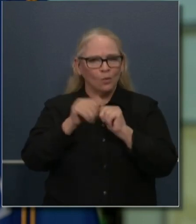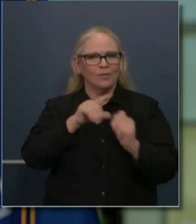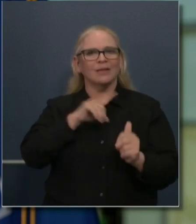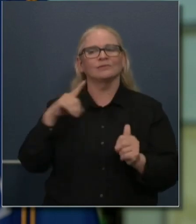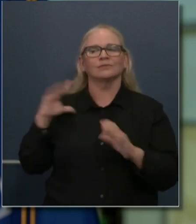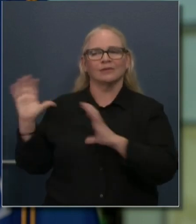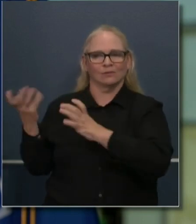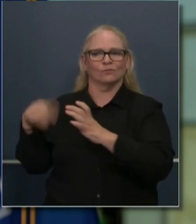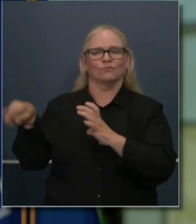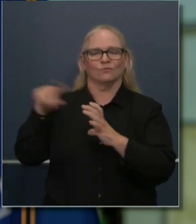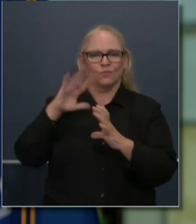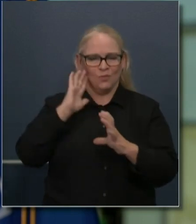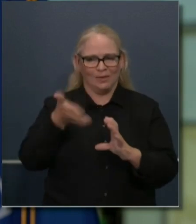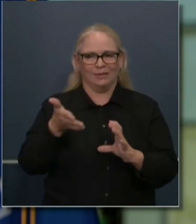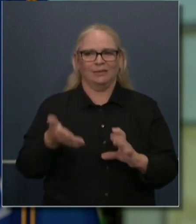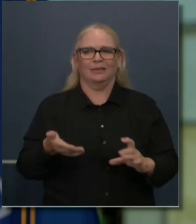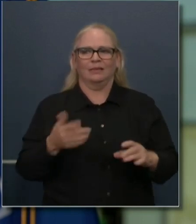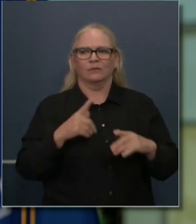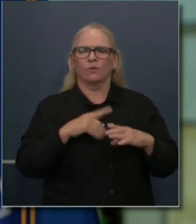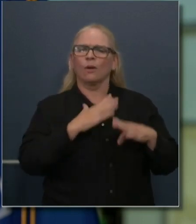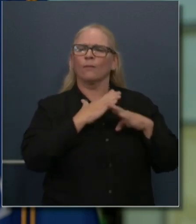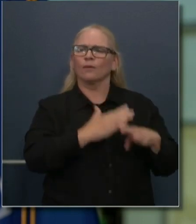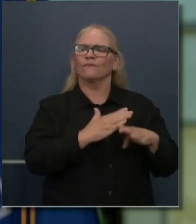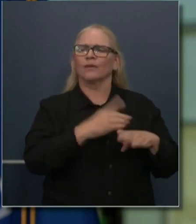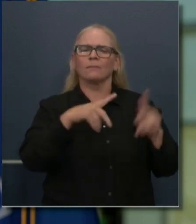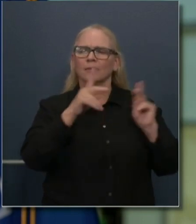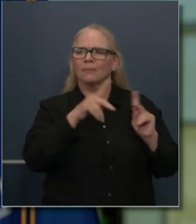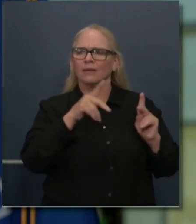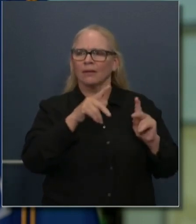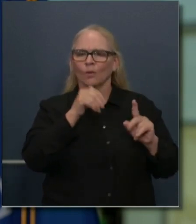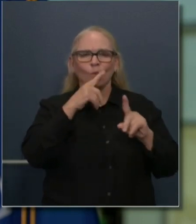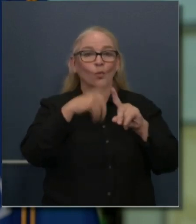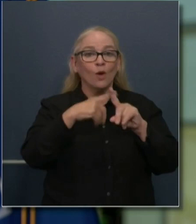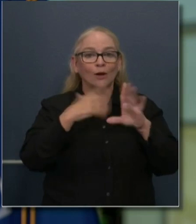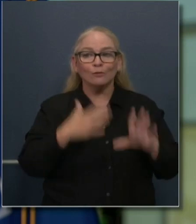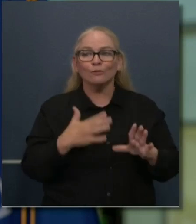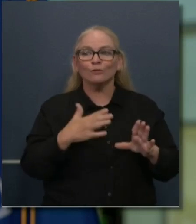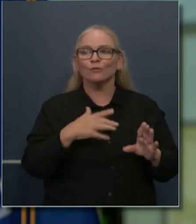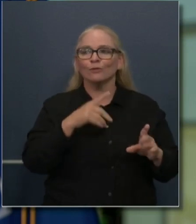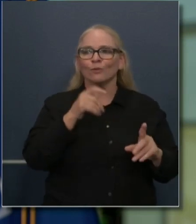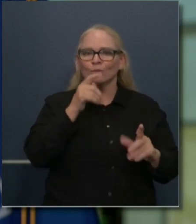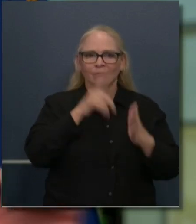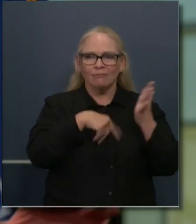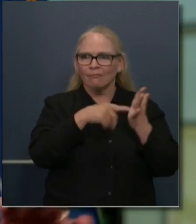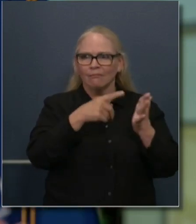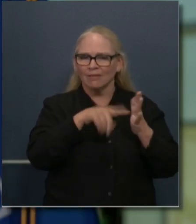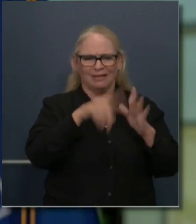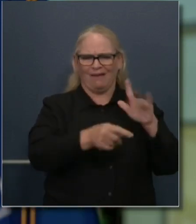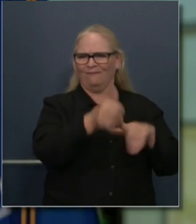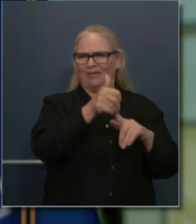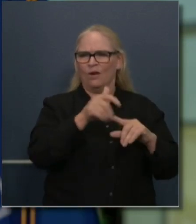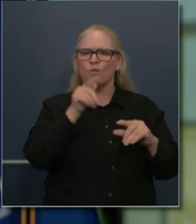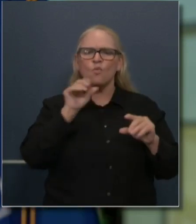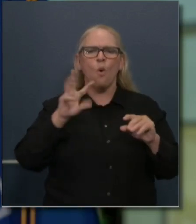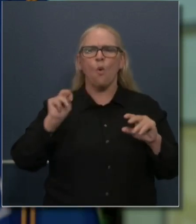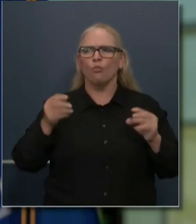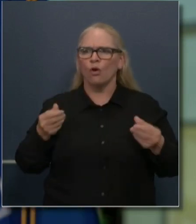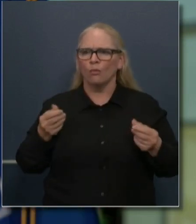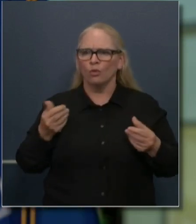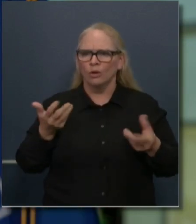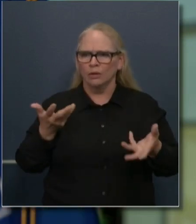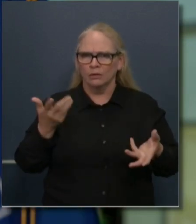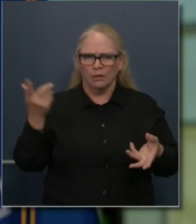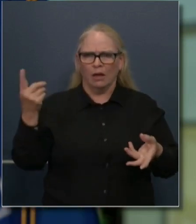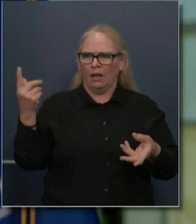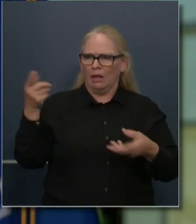tenants groups and property owners, apartment owners, and the like, large and small owners, to